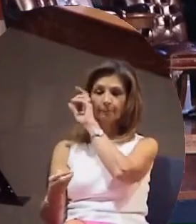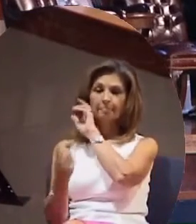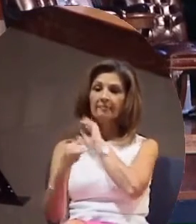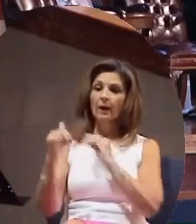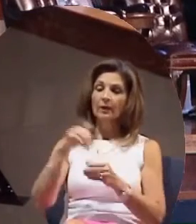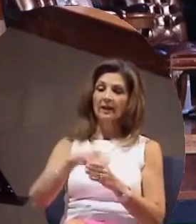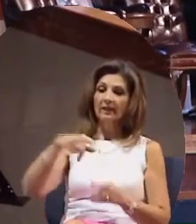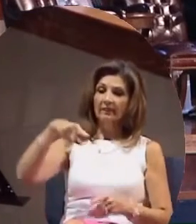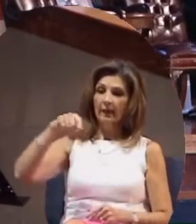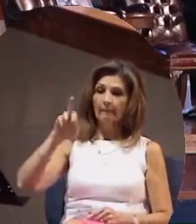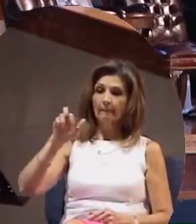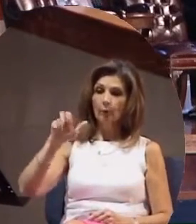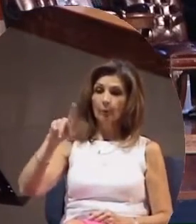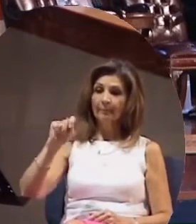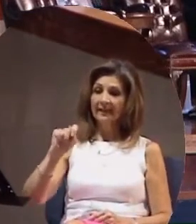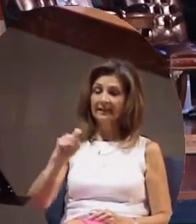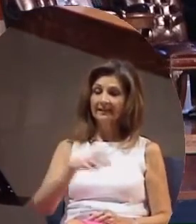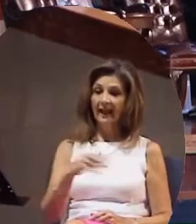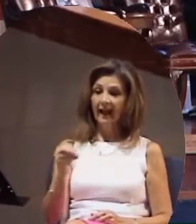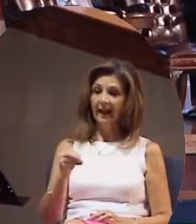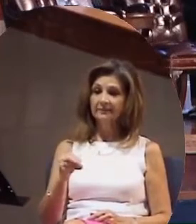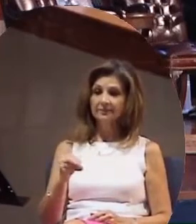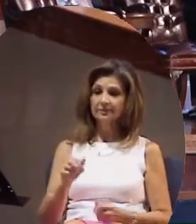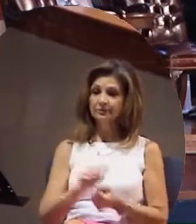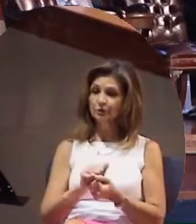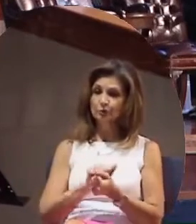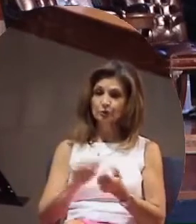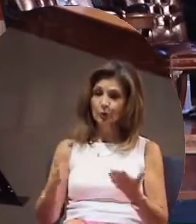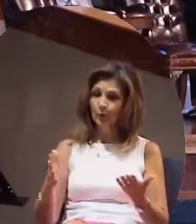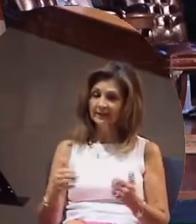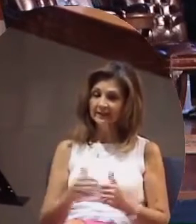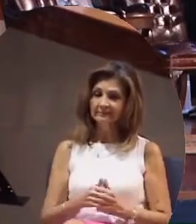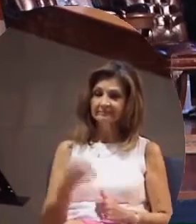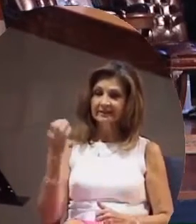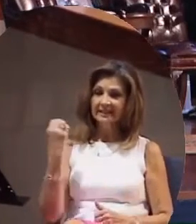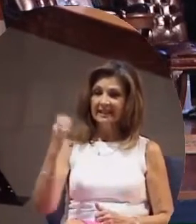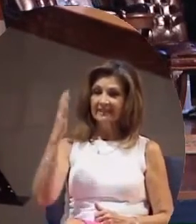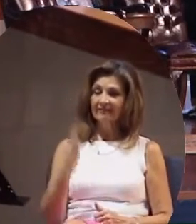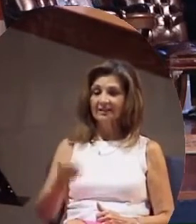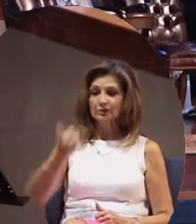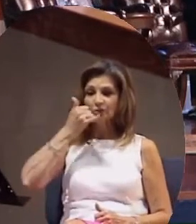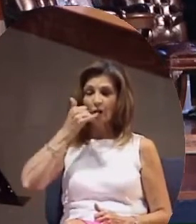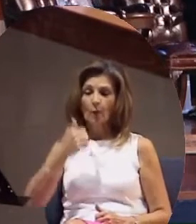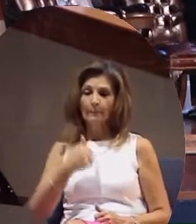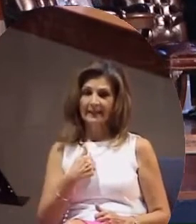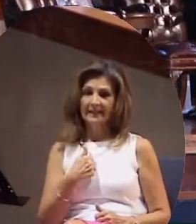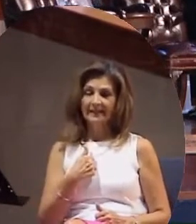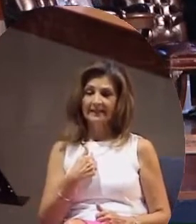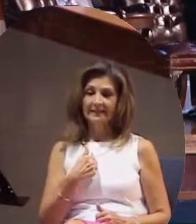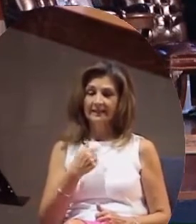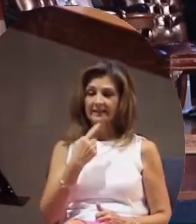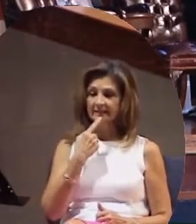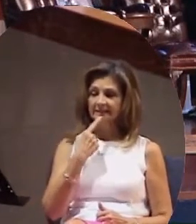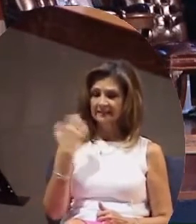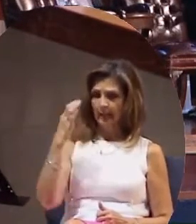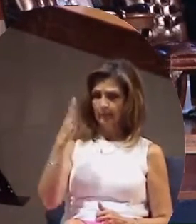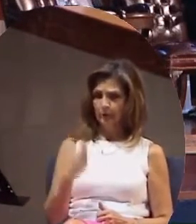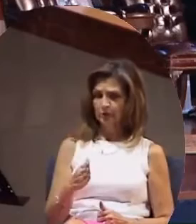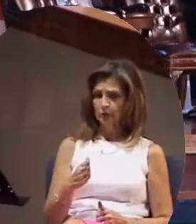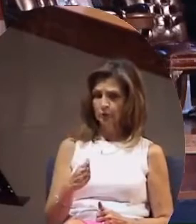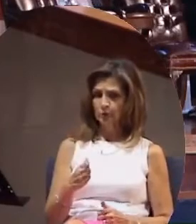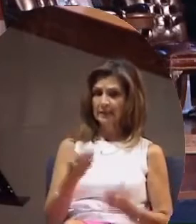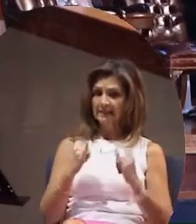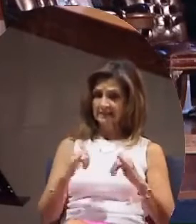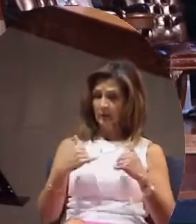in the pulpit, and they just tore it all to pieces. Well, then the evangelist calls me and says, preacher, we still running